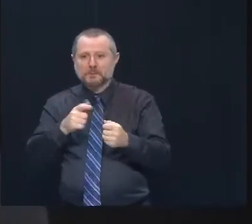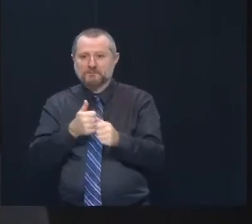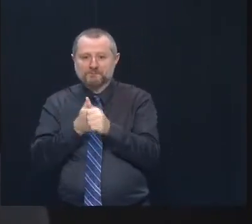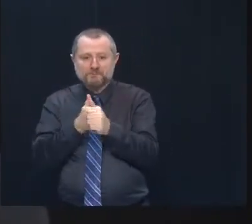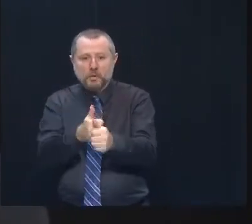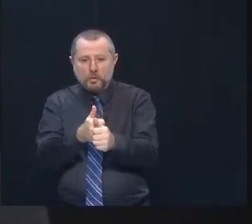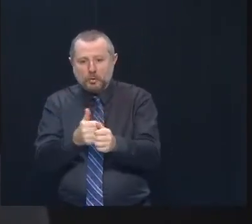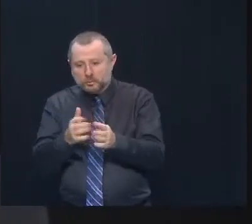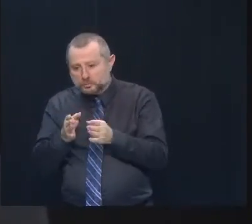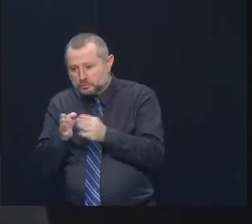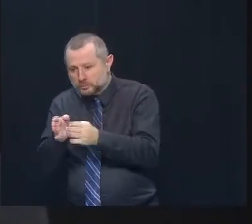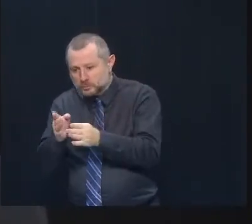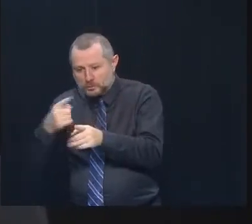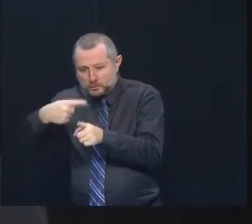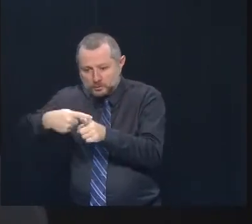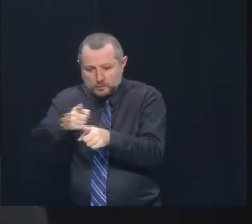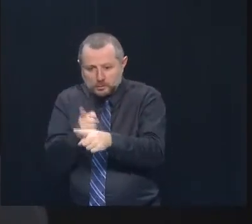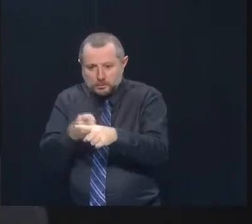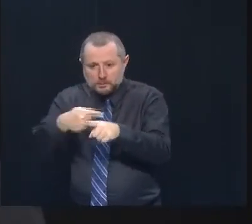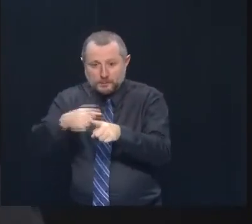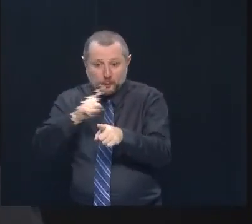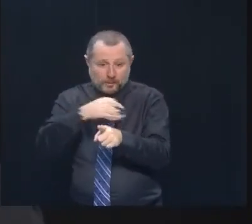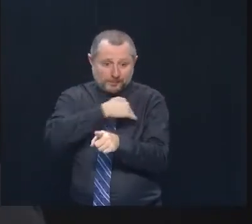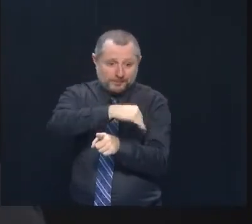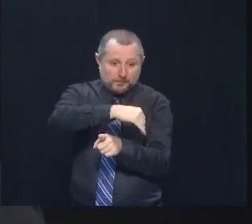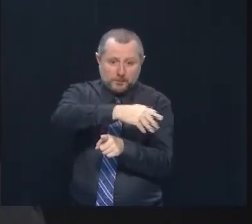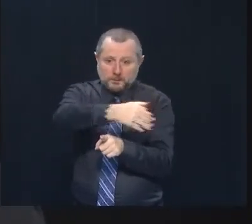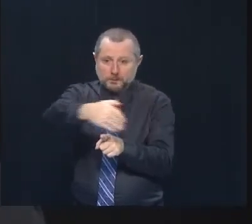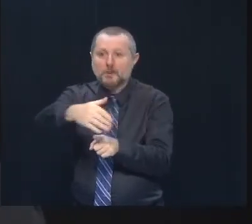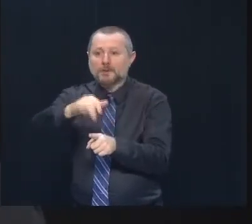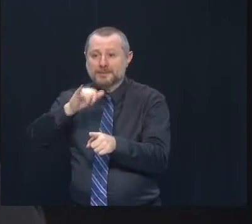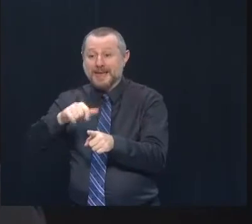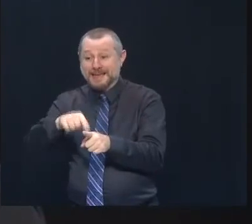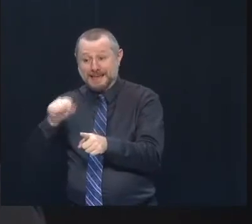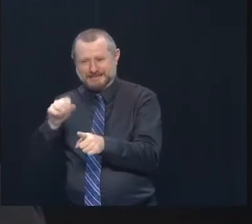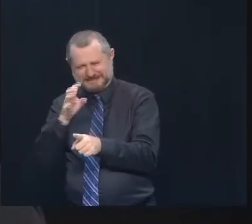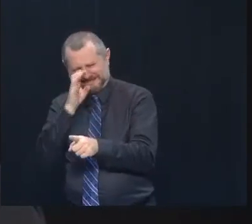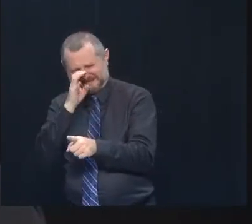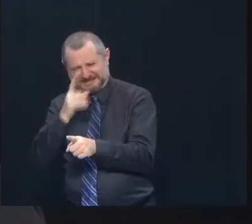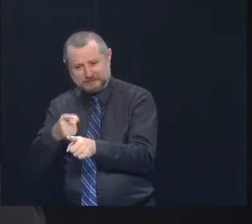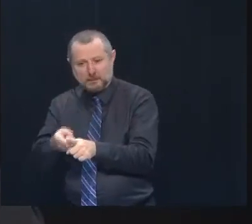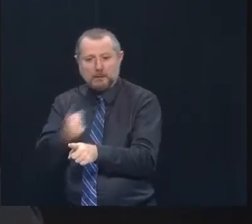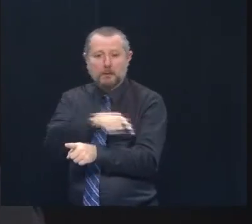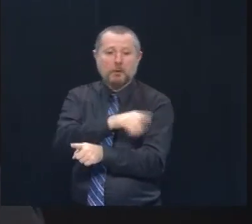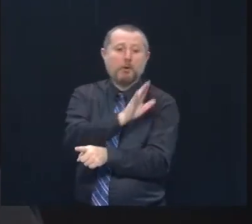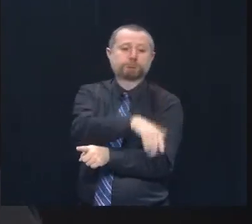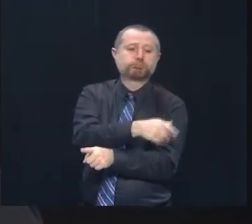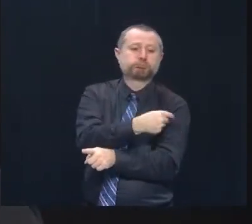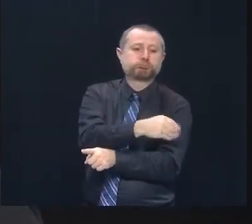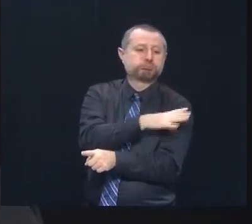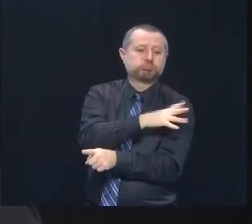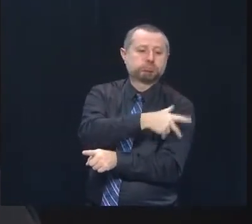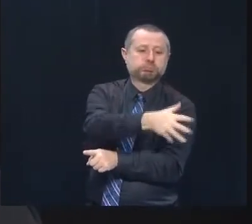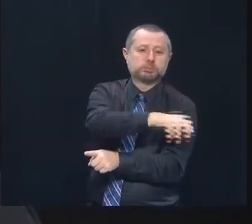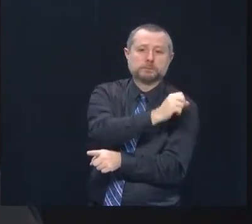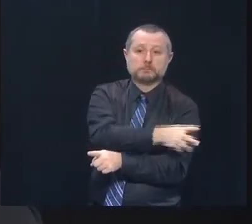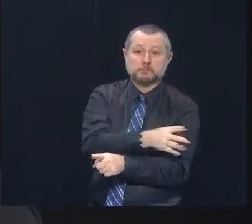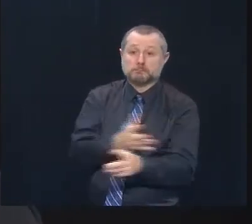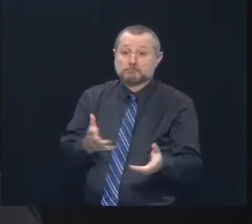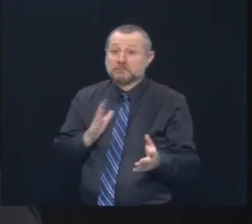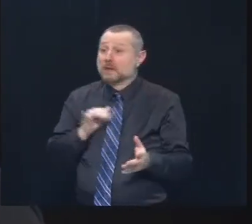And yeah, then there's always somebody on the other side of the street or 1 block away. That is an